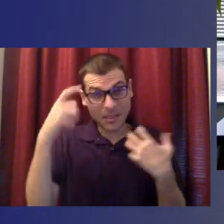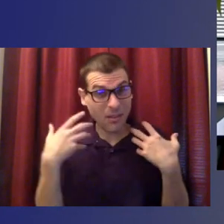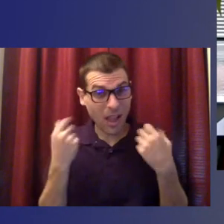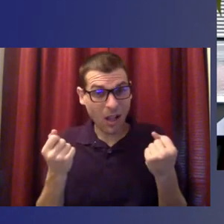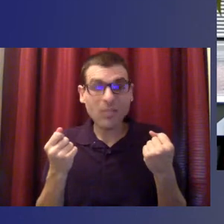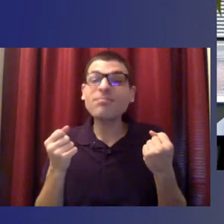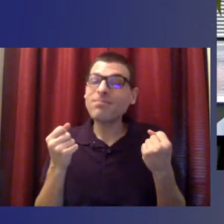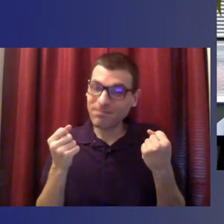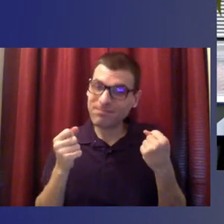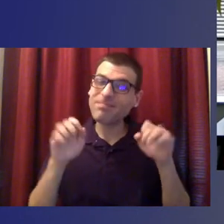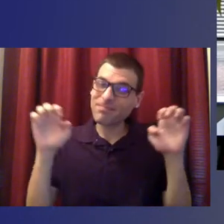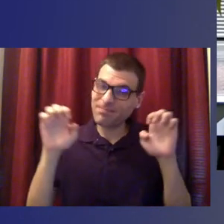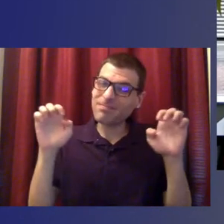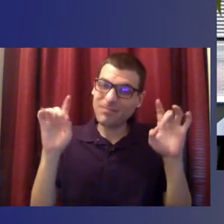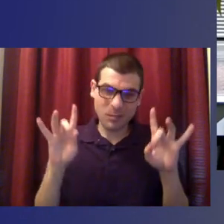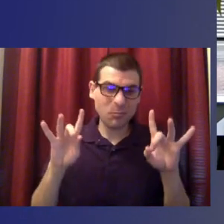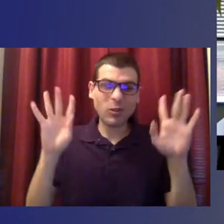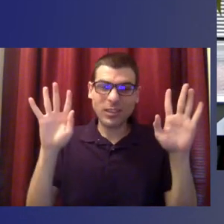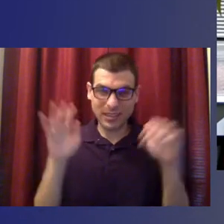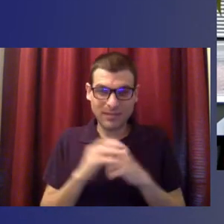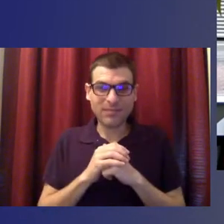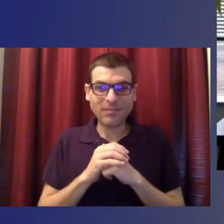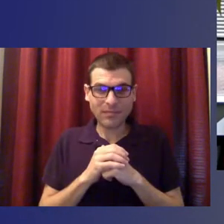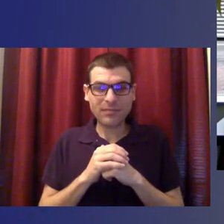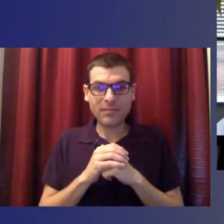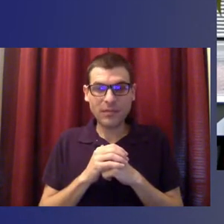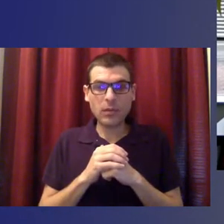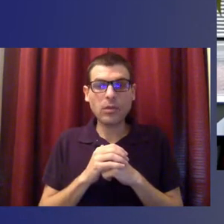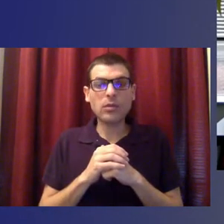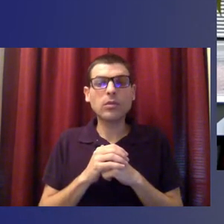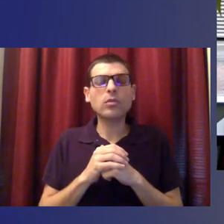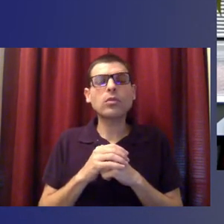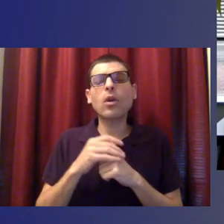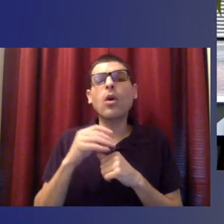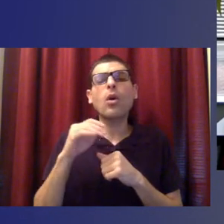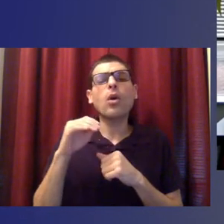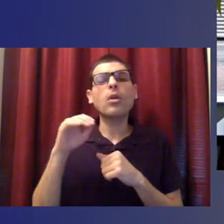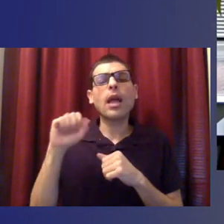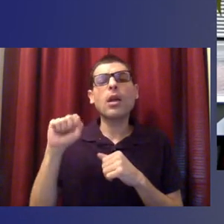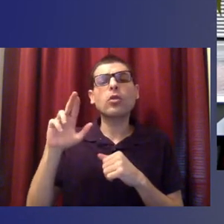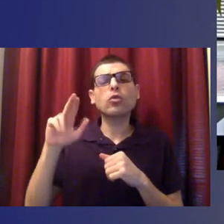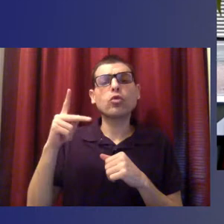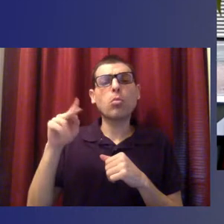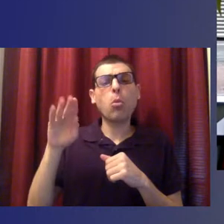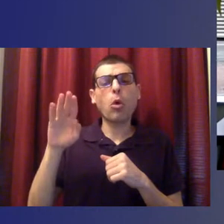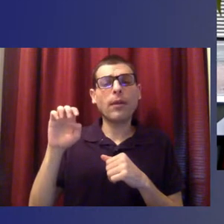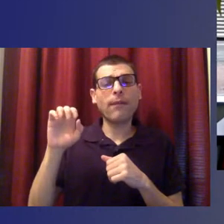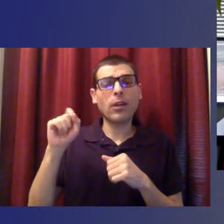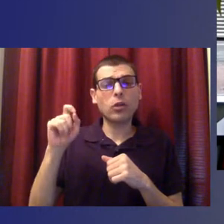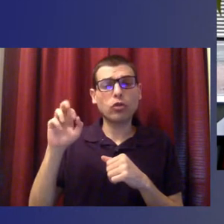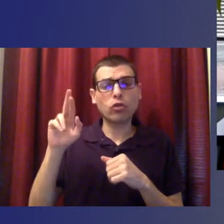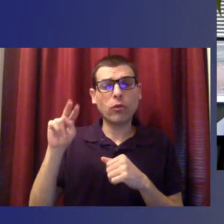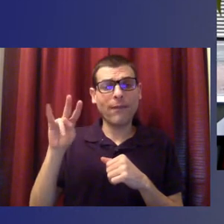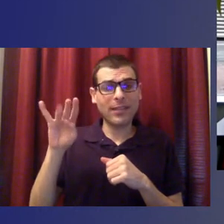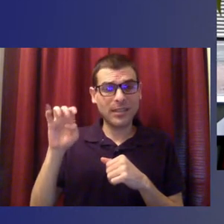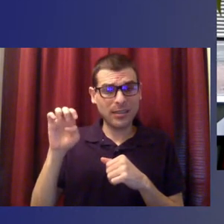is that supportive services ballot measure that we've talked a lot about. But I'll give another example, and that